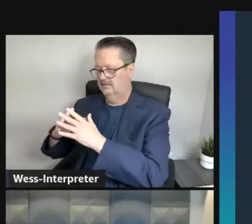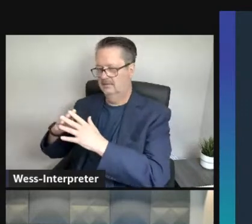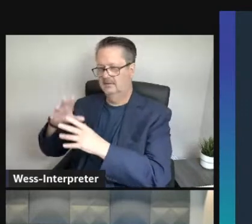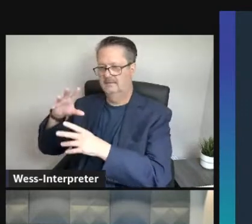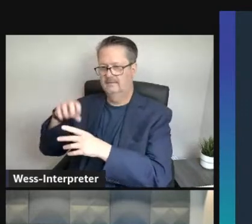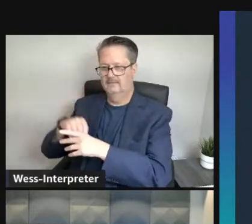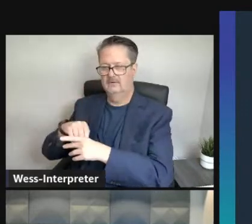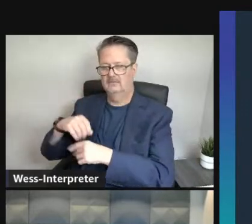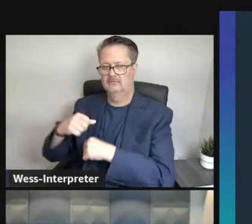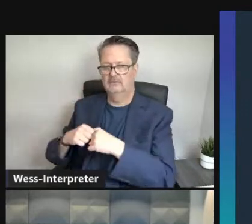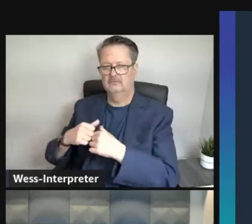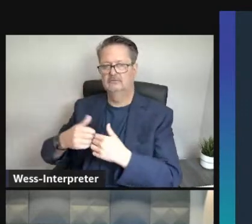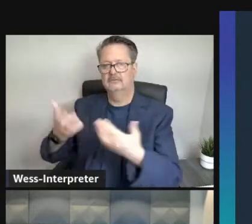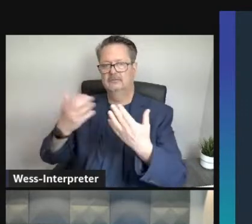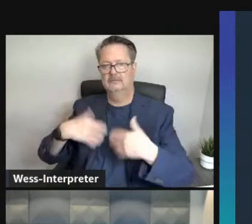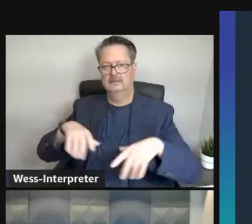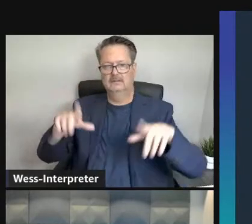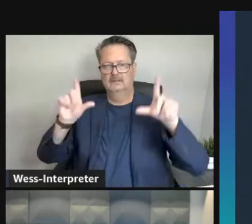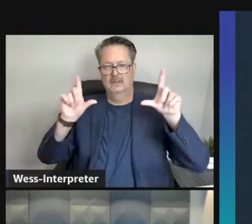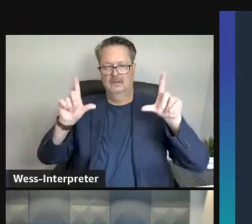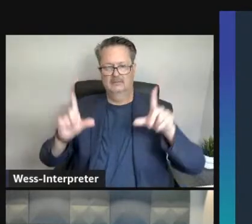slide.